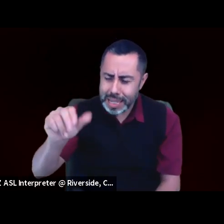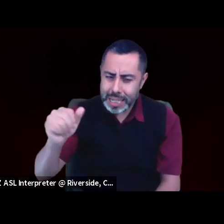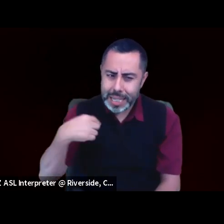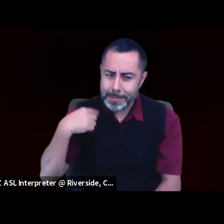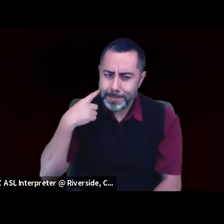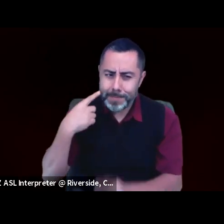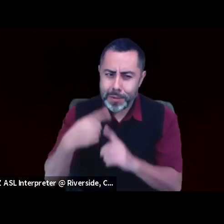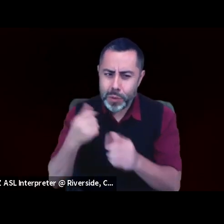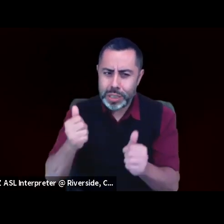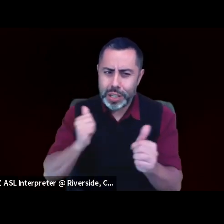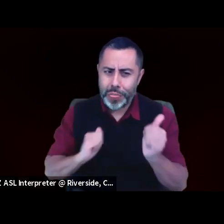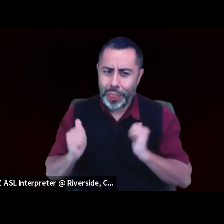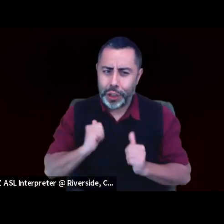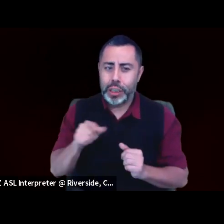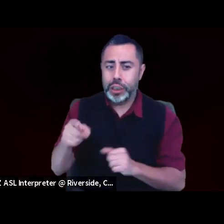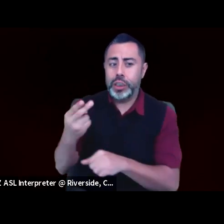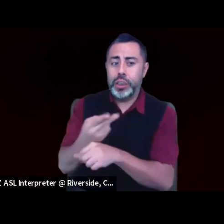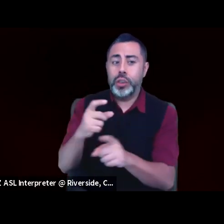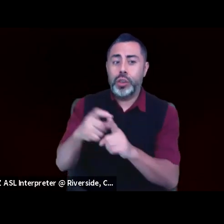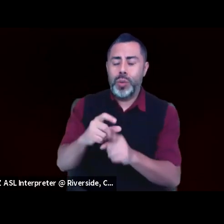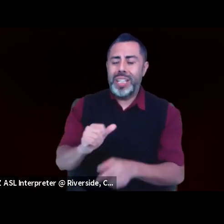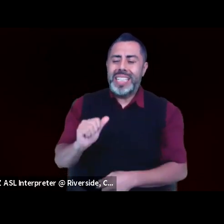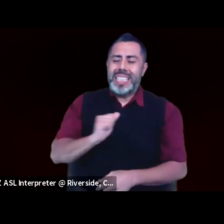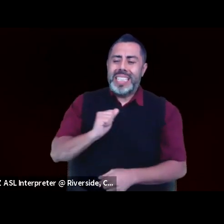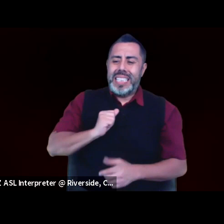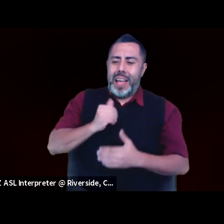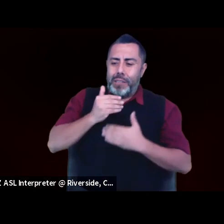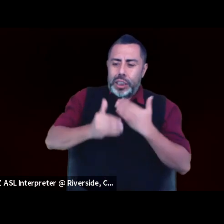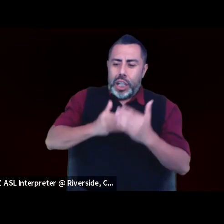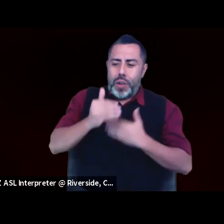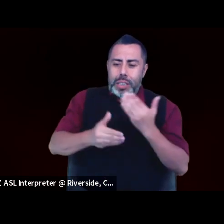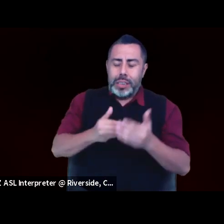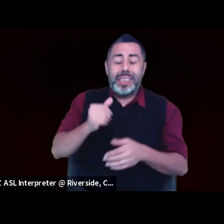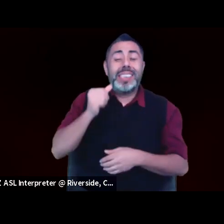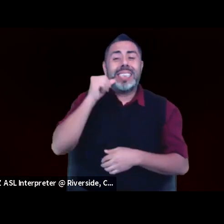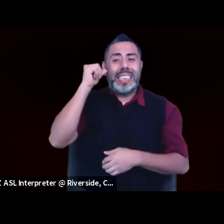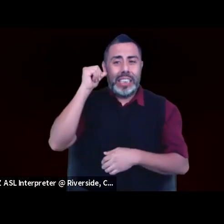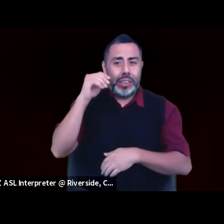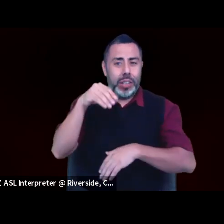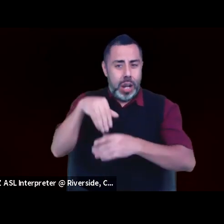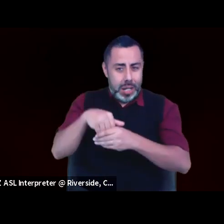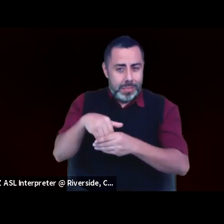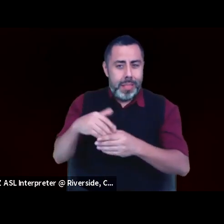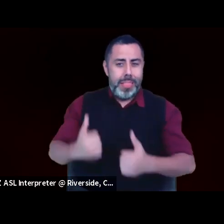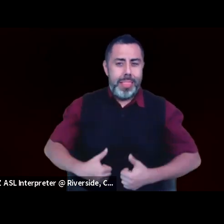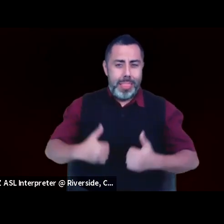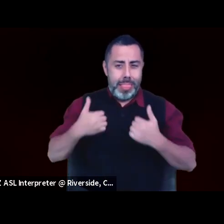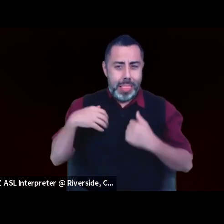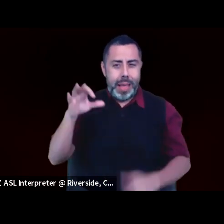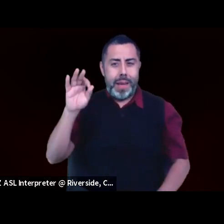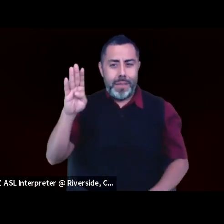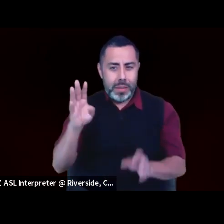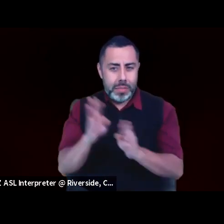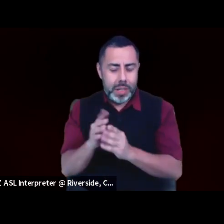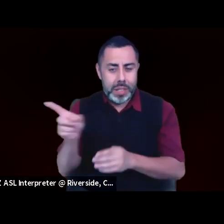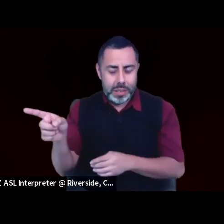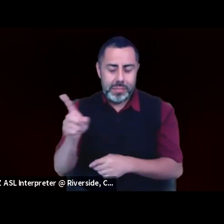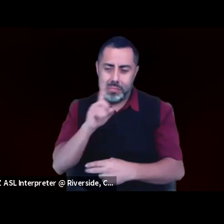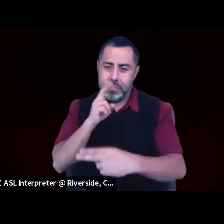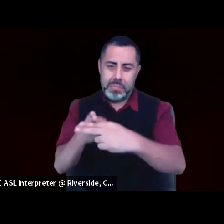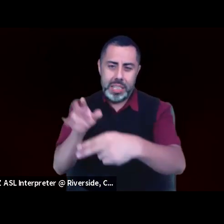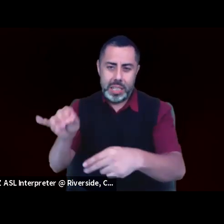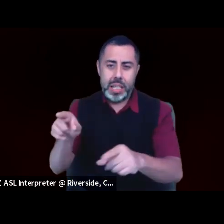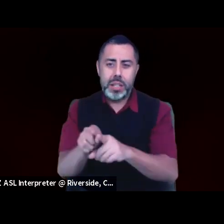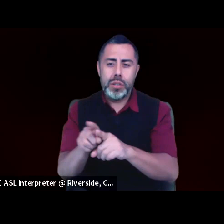in a webinar that we did on the Facebook Live page yesterday. And also Kaya Dunn, who is